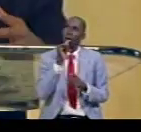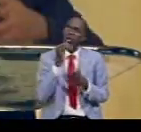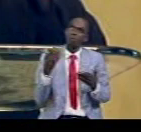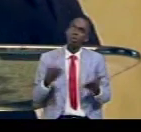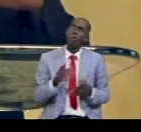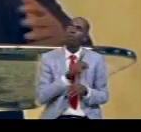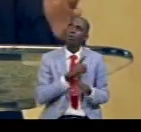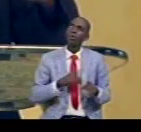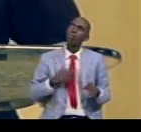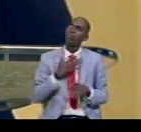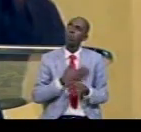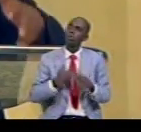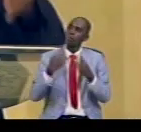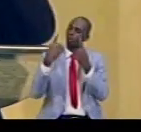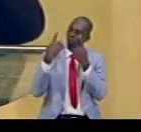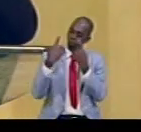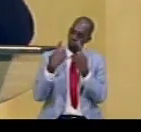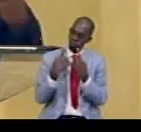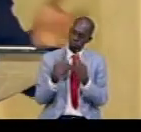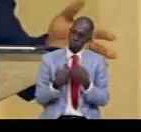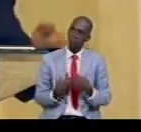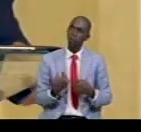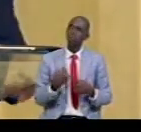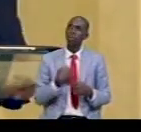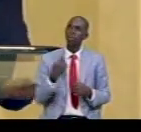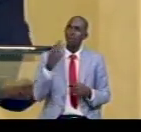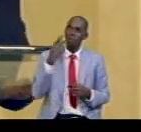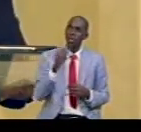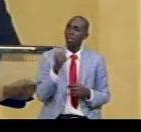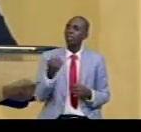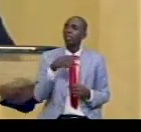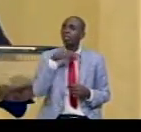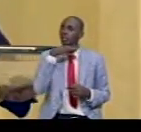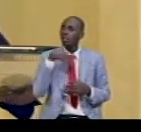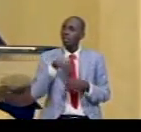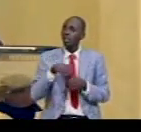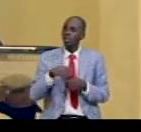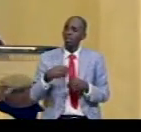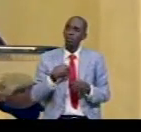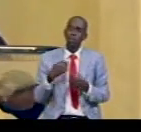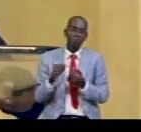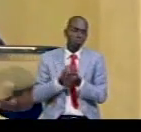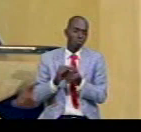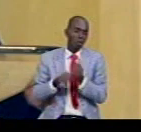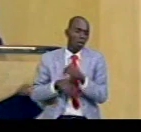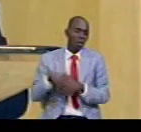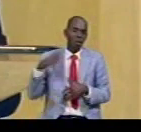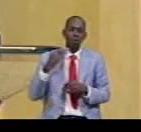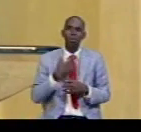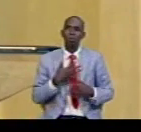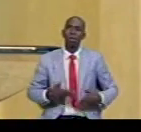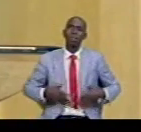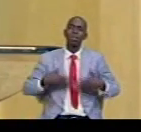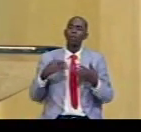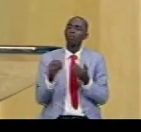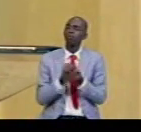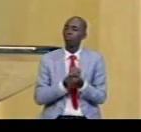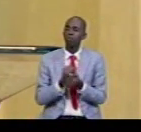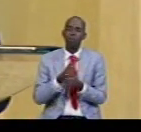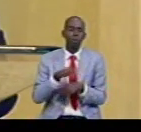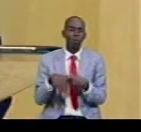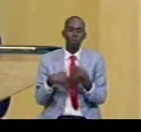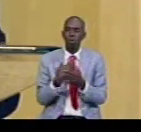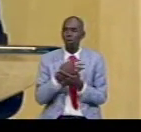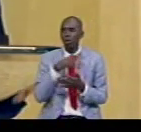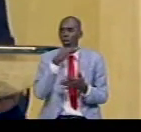me. And purge out all this old leaven kind of life. Purge them out of my life. Purge them out of my life.